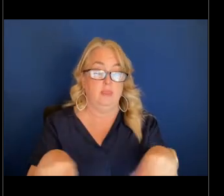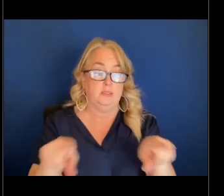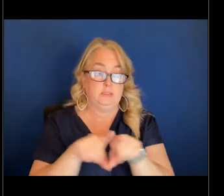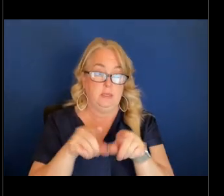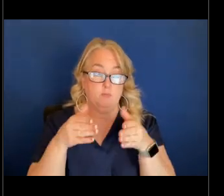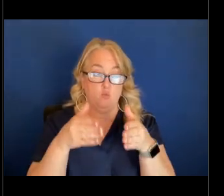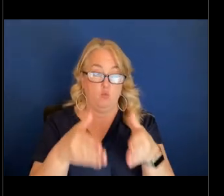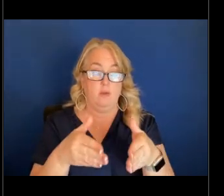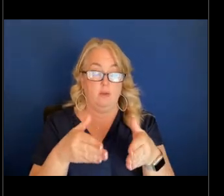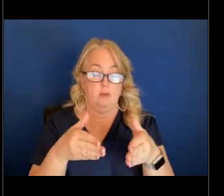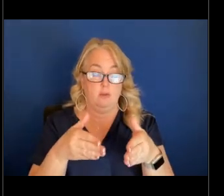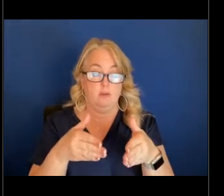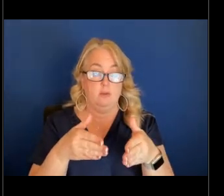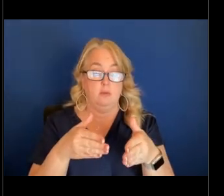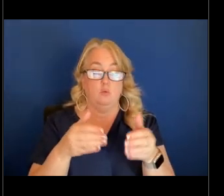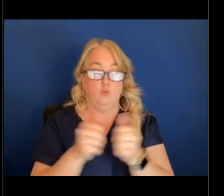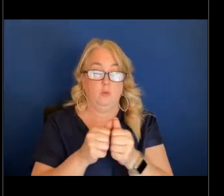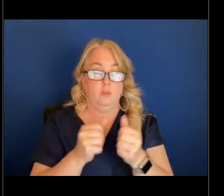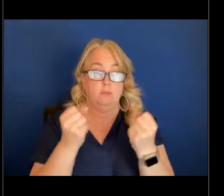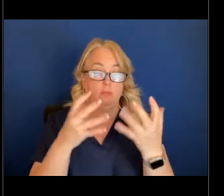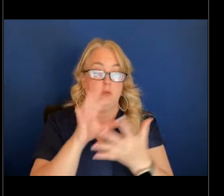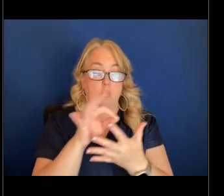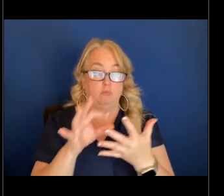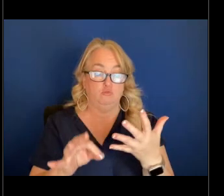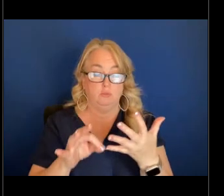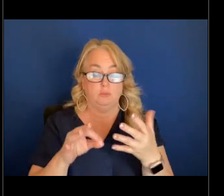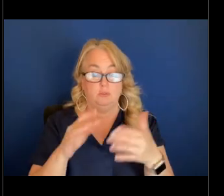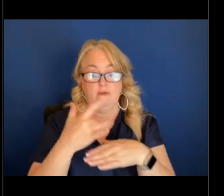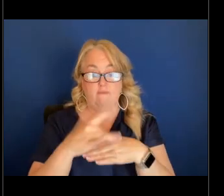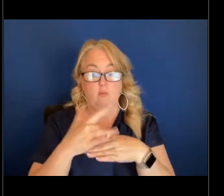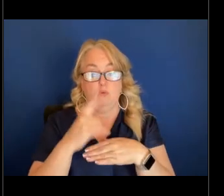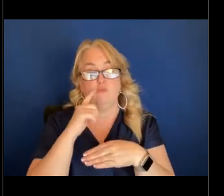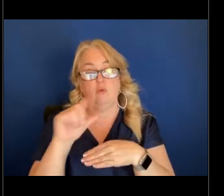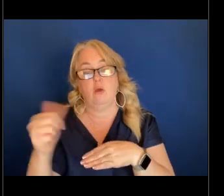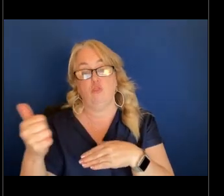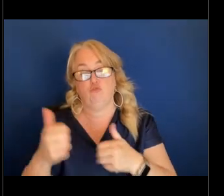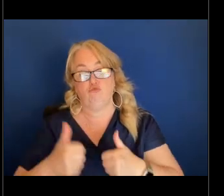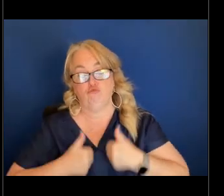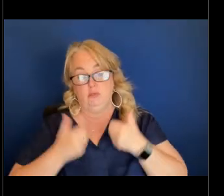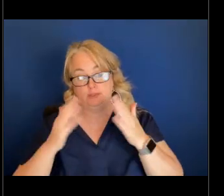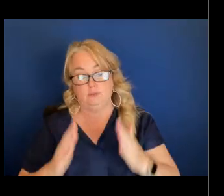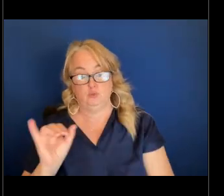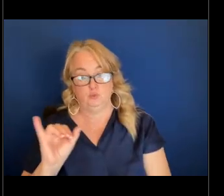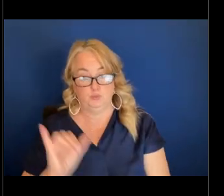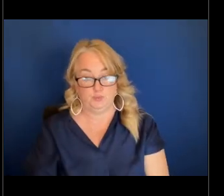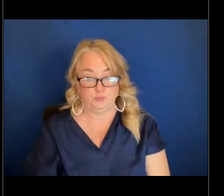and range of choices offered to other residents.